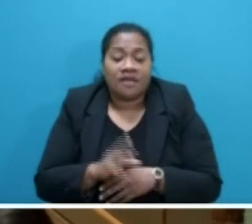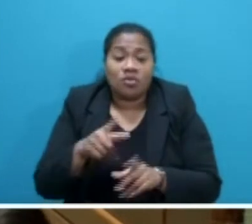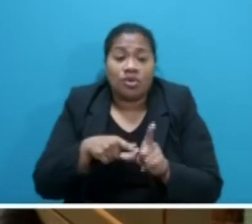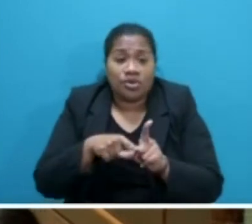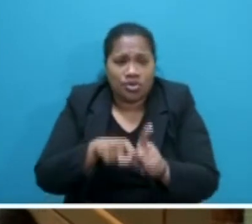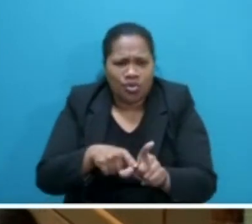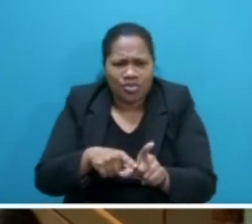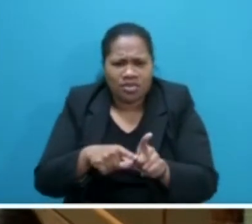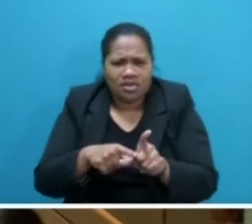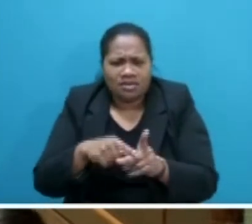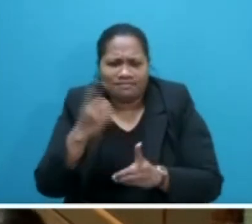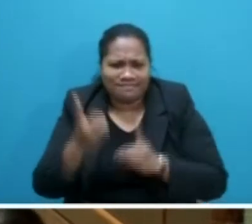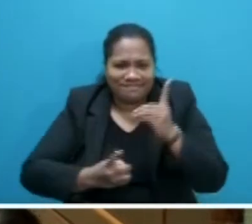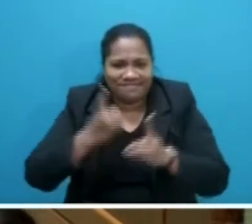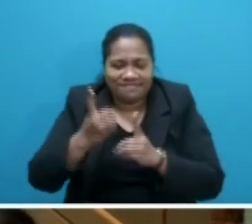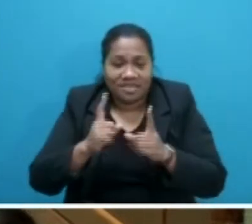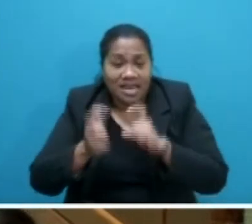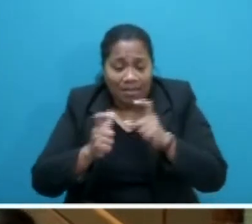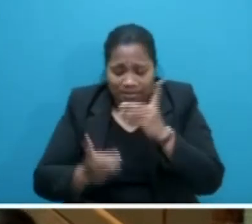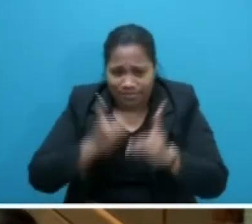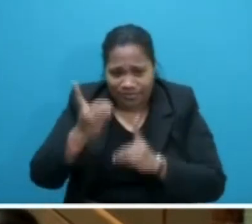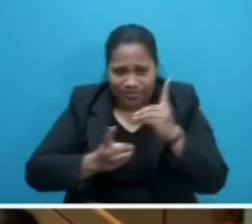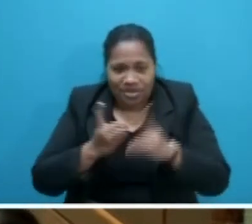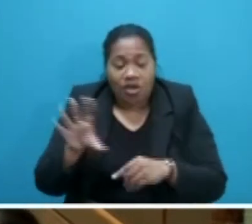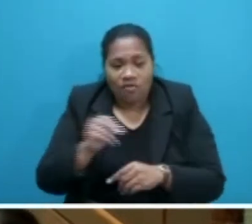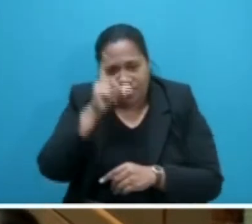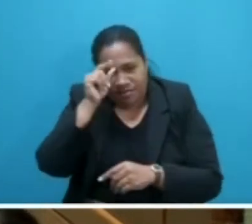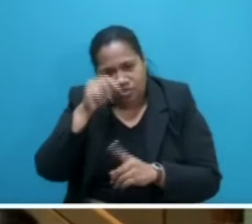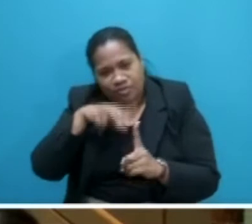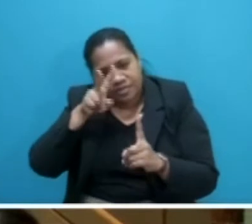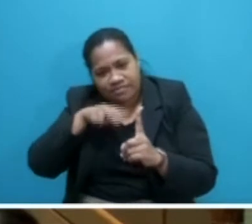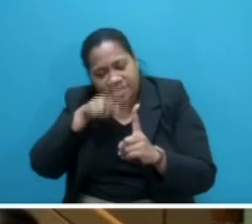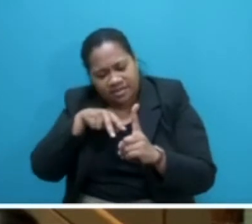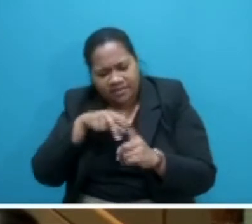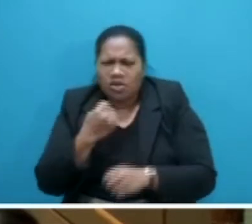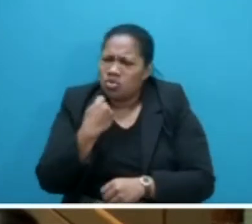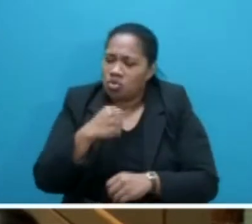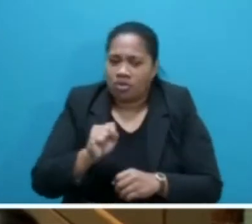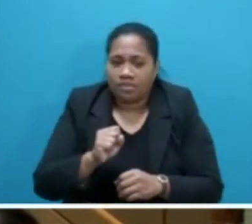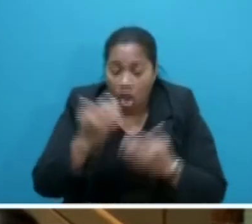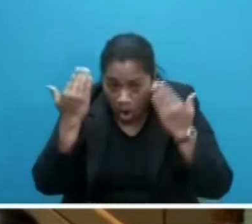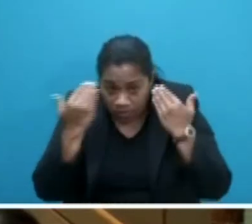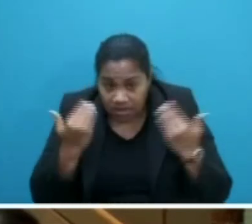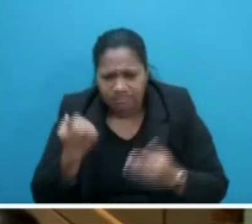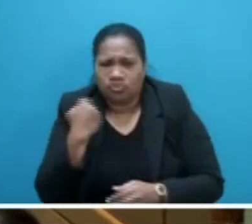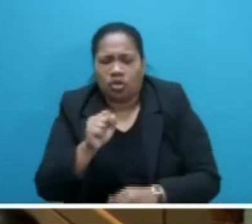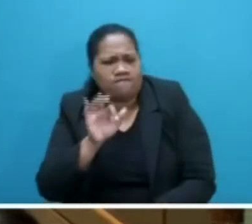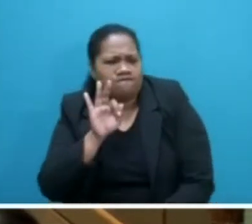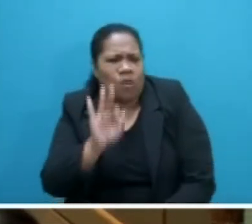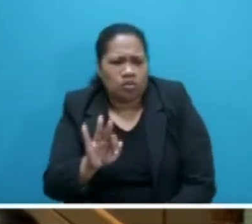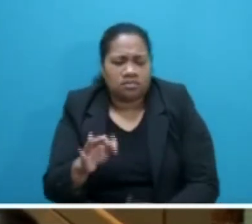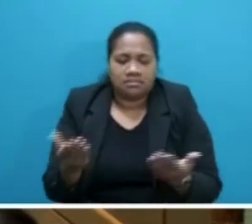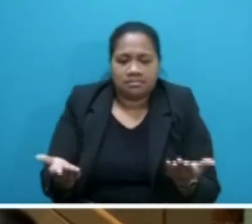Summit with Fijian perspectives. Honorable Speaker, there is no force more powerful than the unrivaled